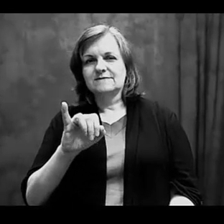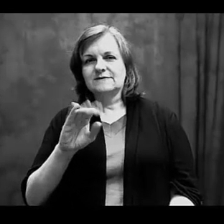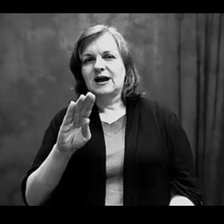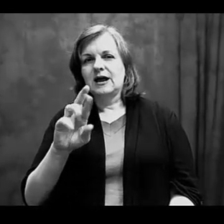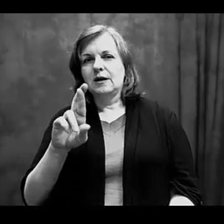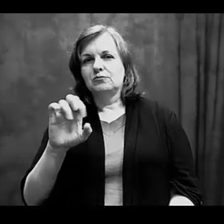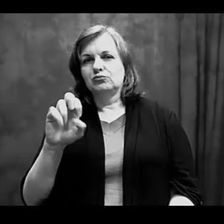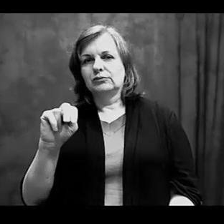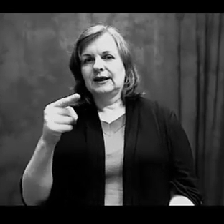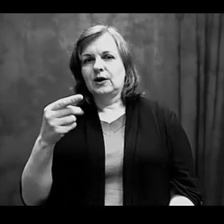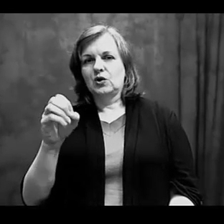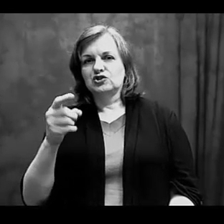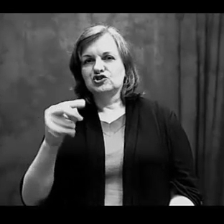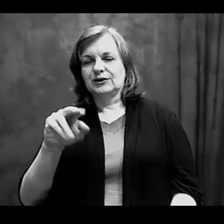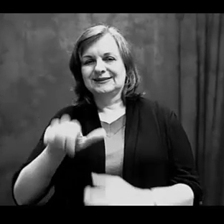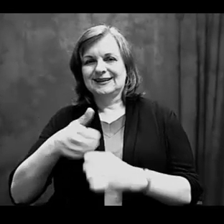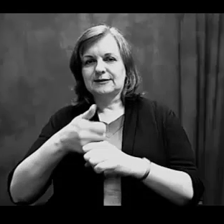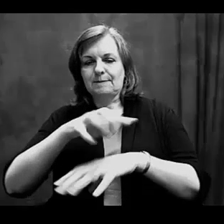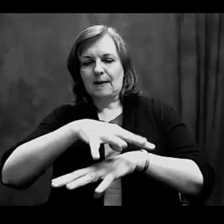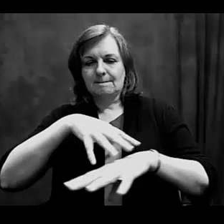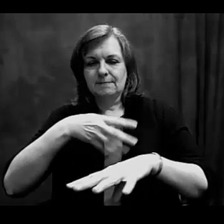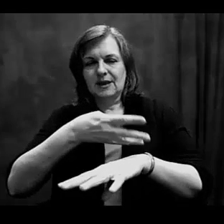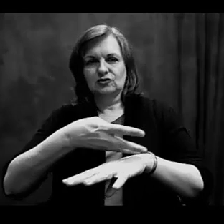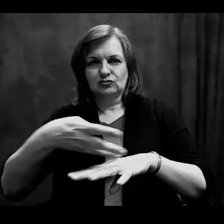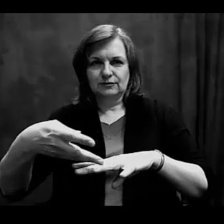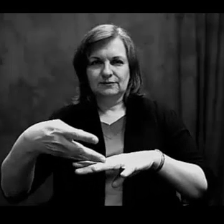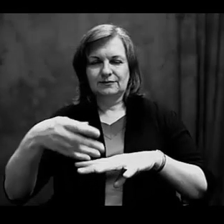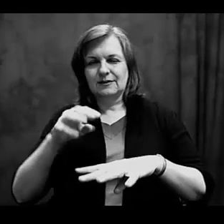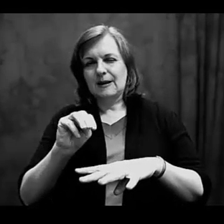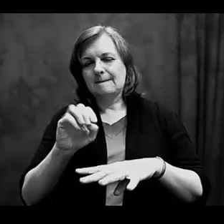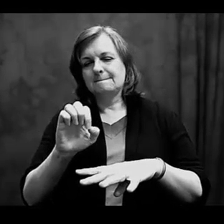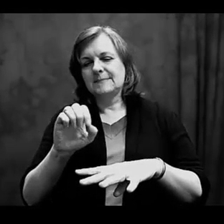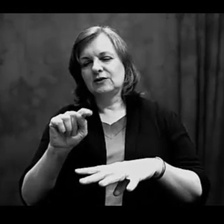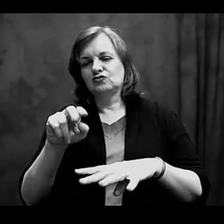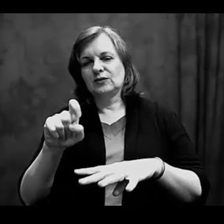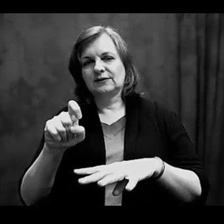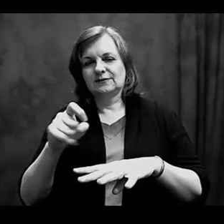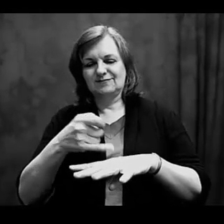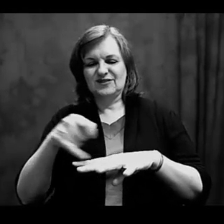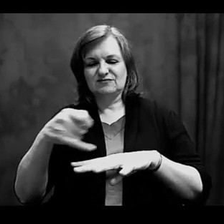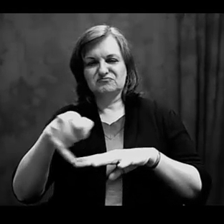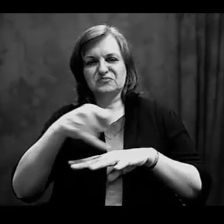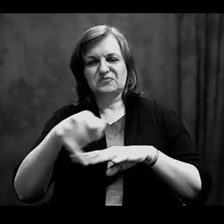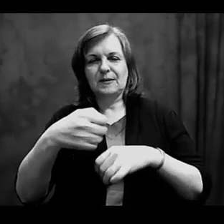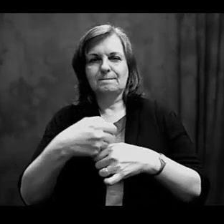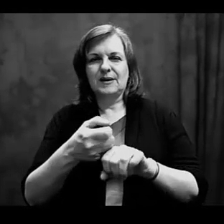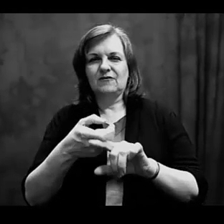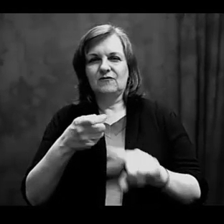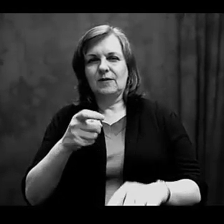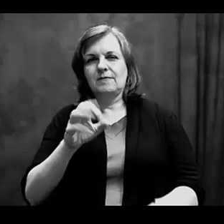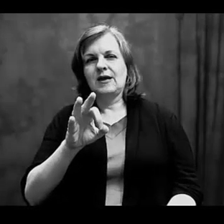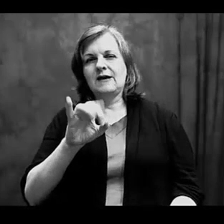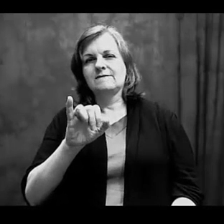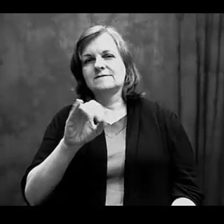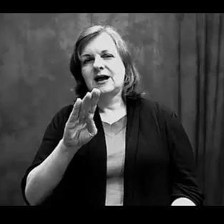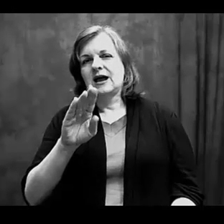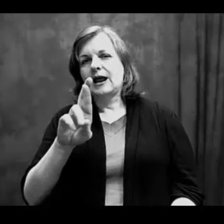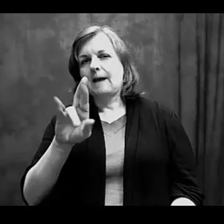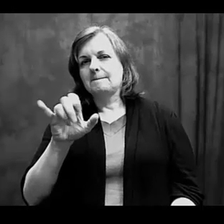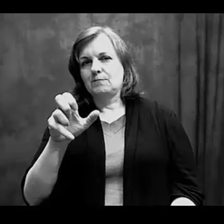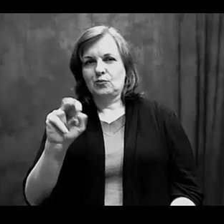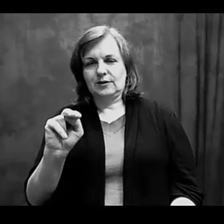So when we look at these, the fibrinogen is going to set down essentially a matrix of